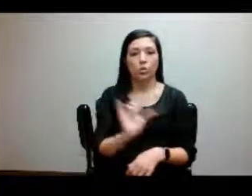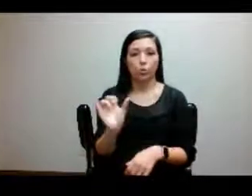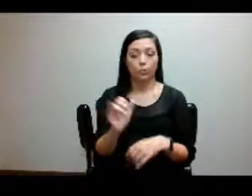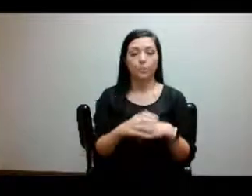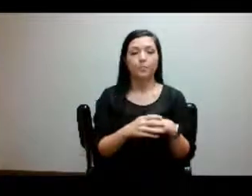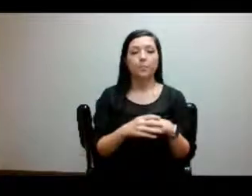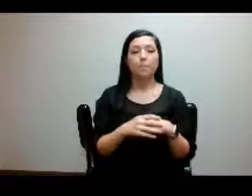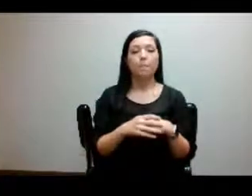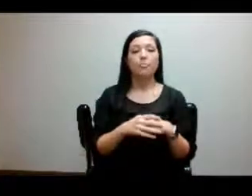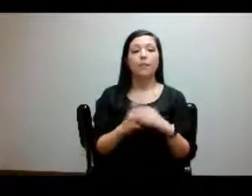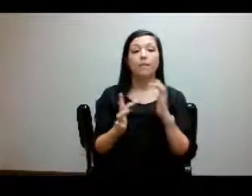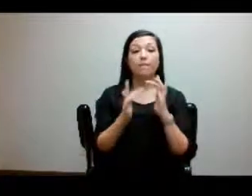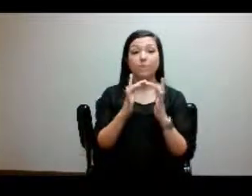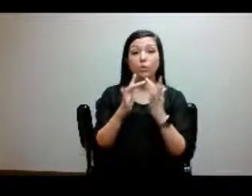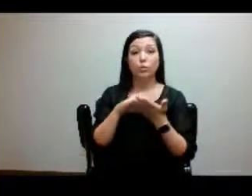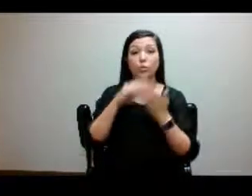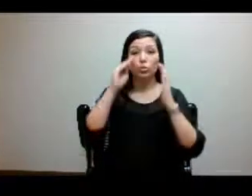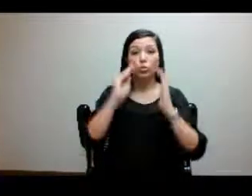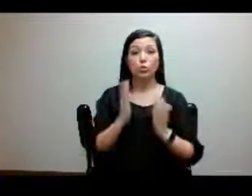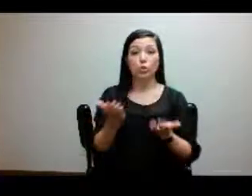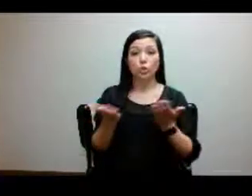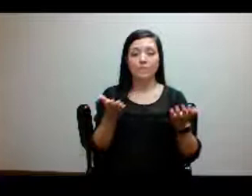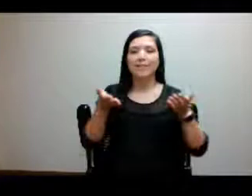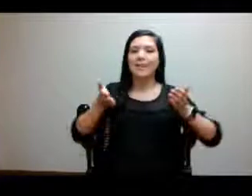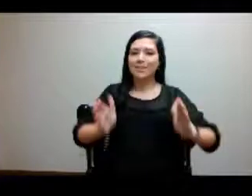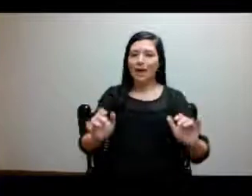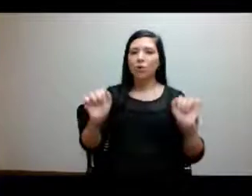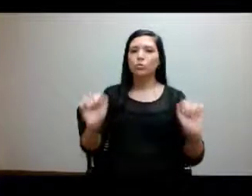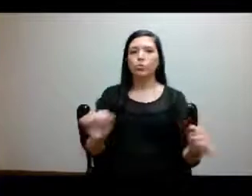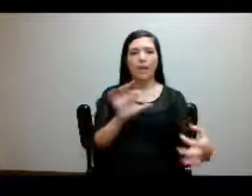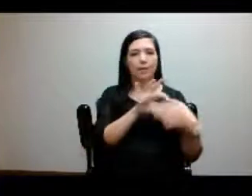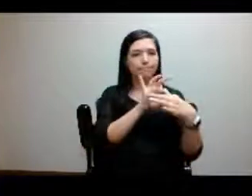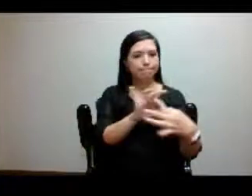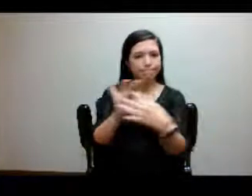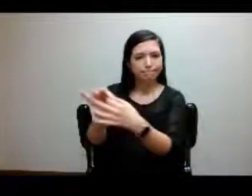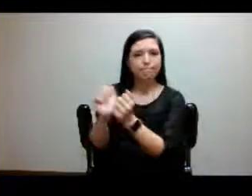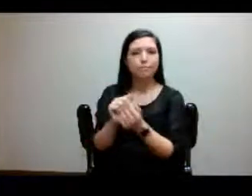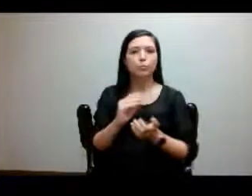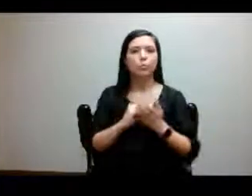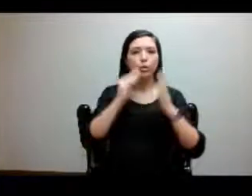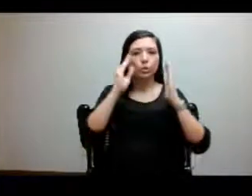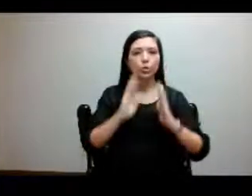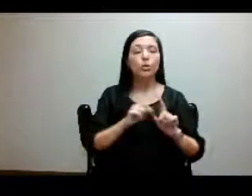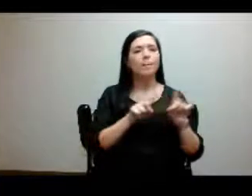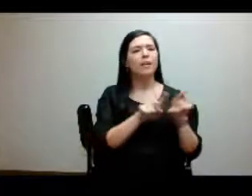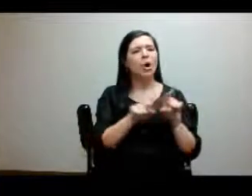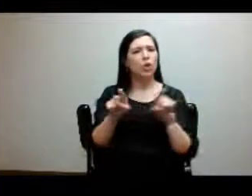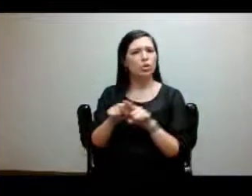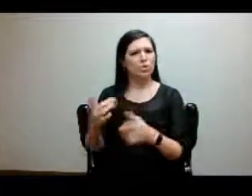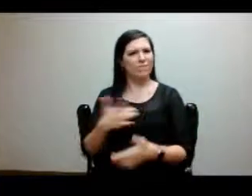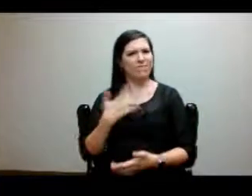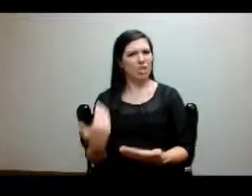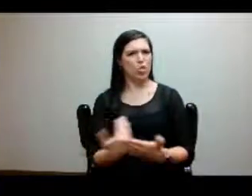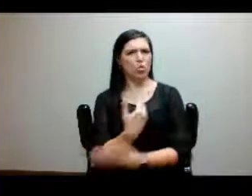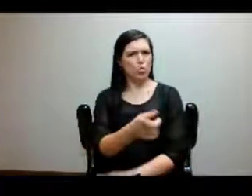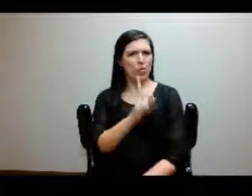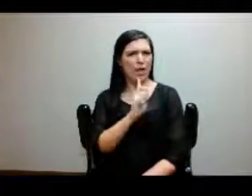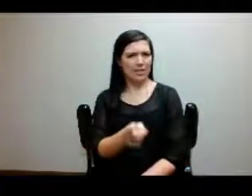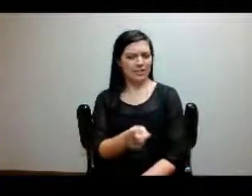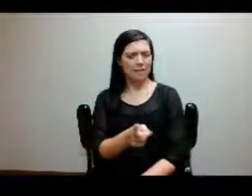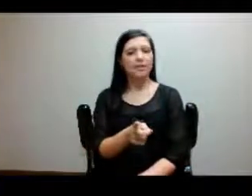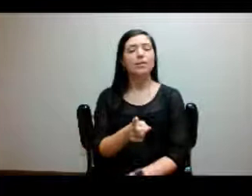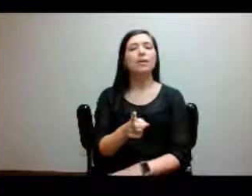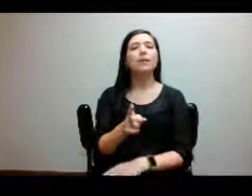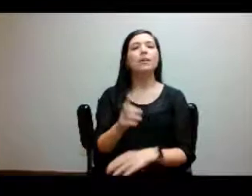student services and experiences allowed us to serve our students and stay connected to them, it also left us with a new reality. And that reality is that